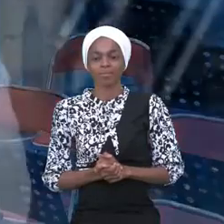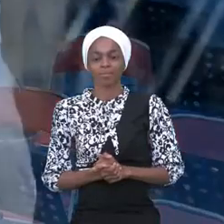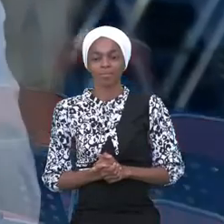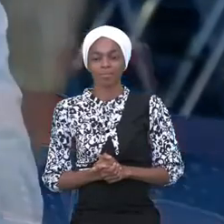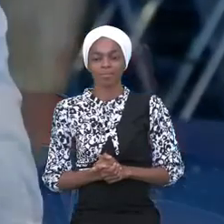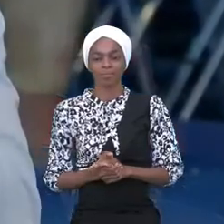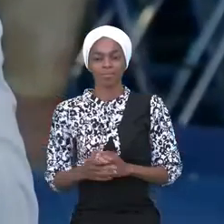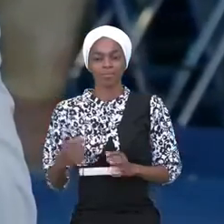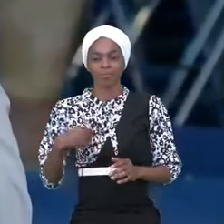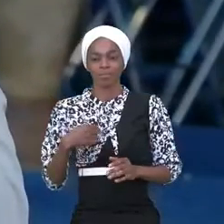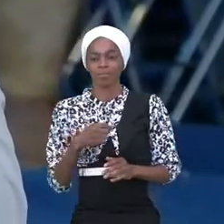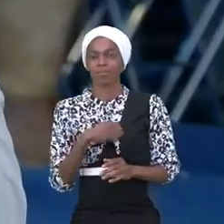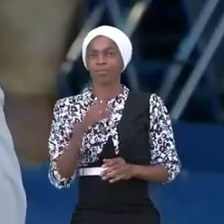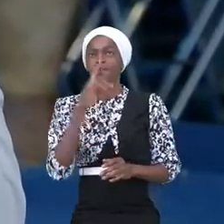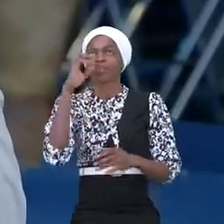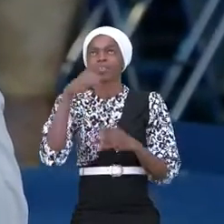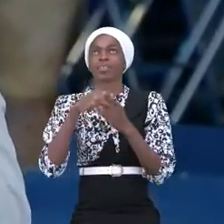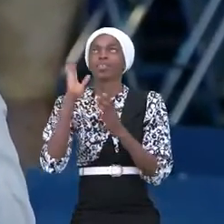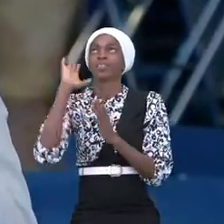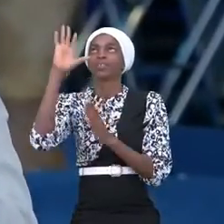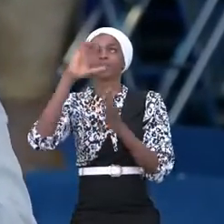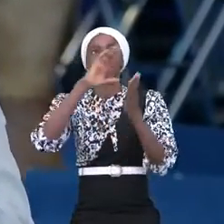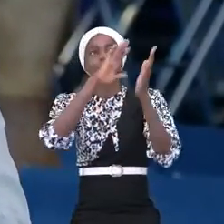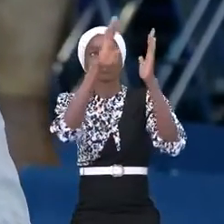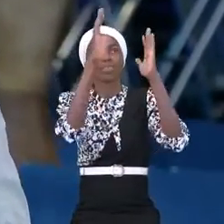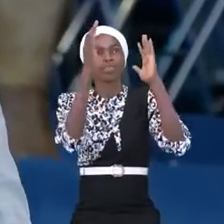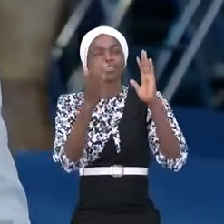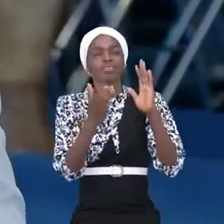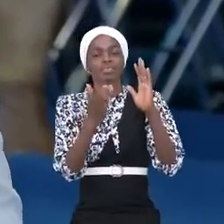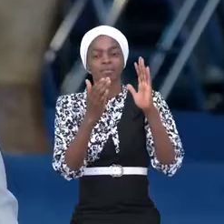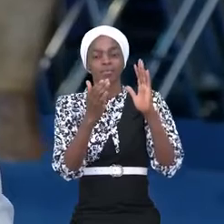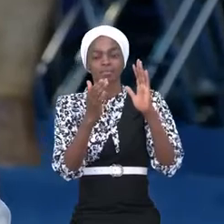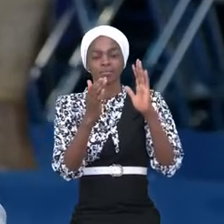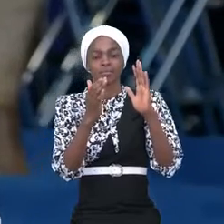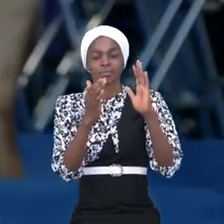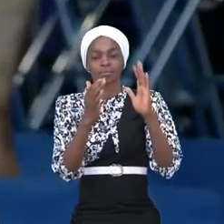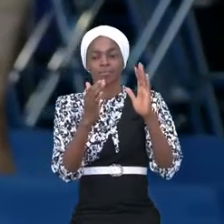We are in your presence.